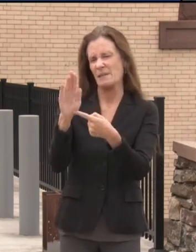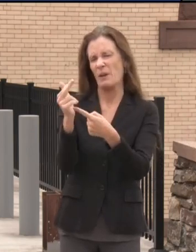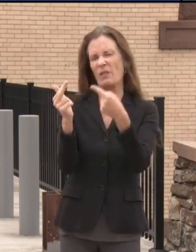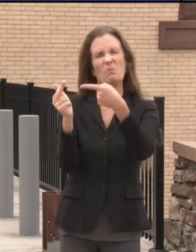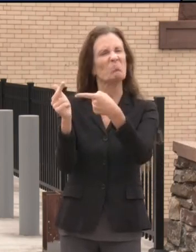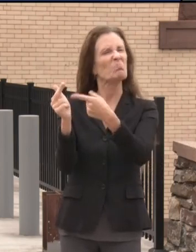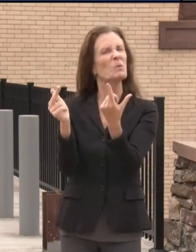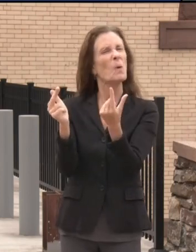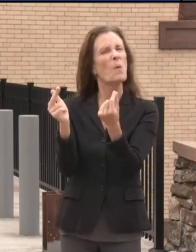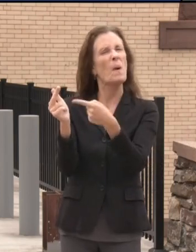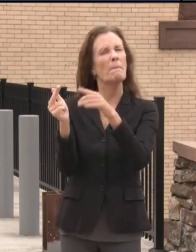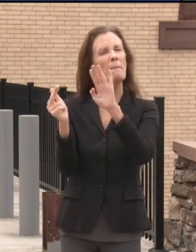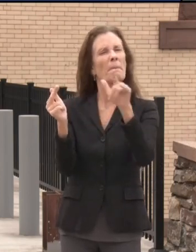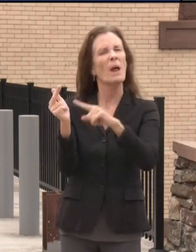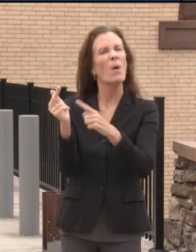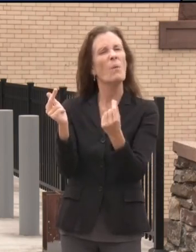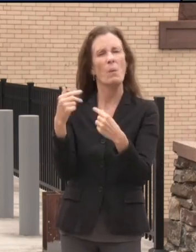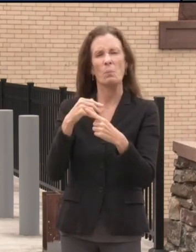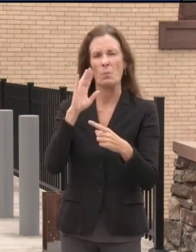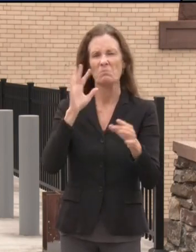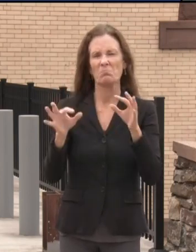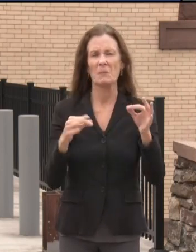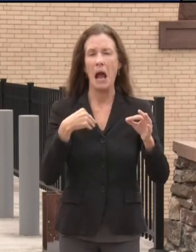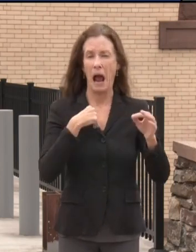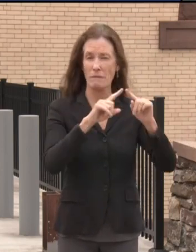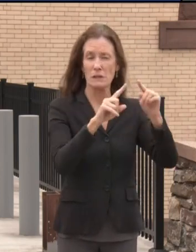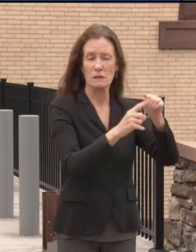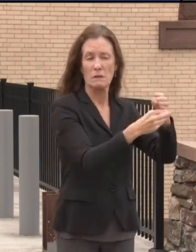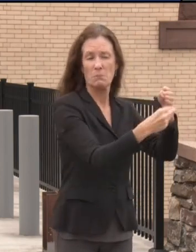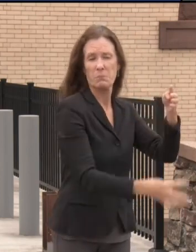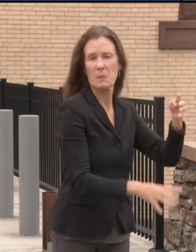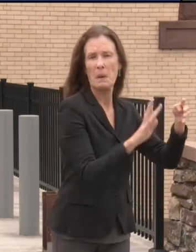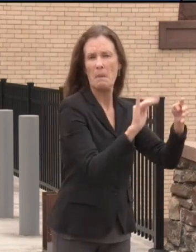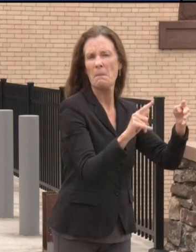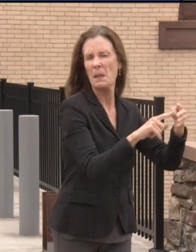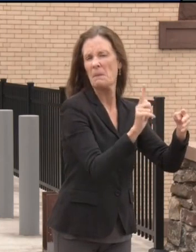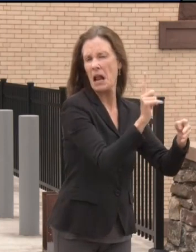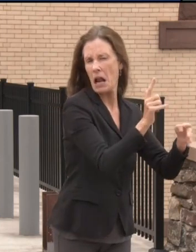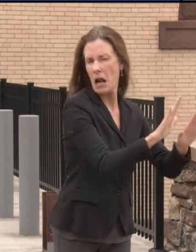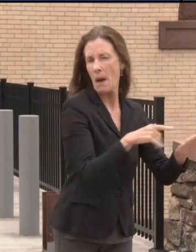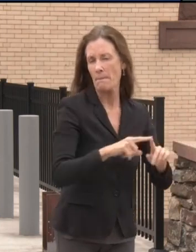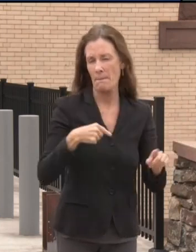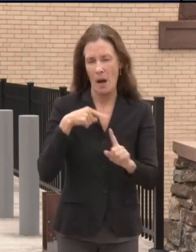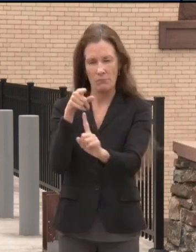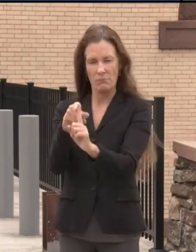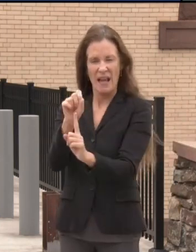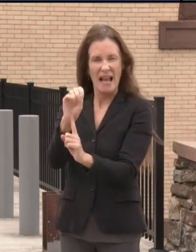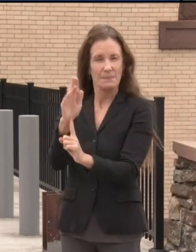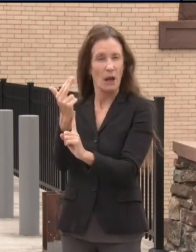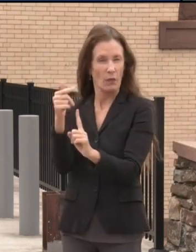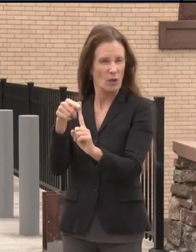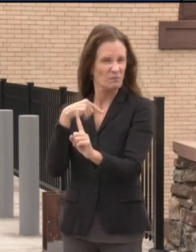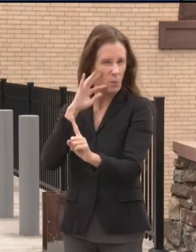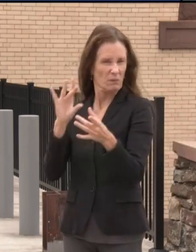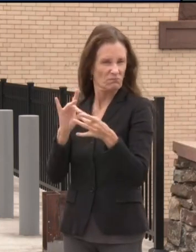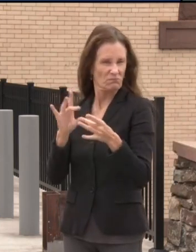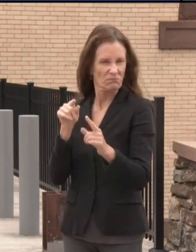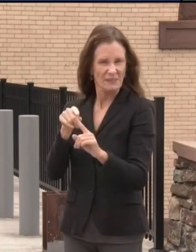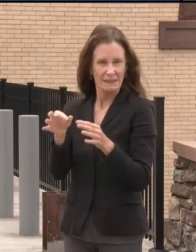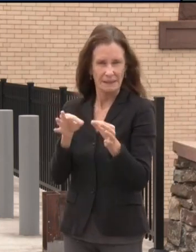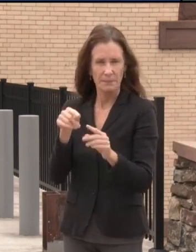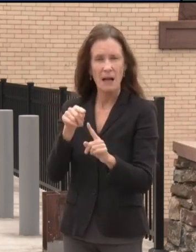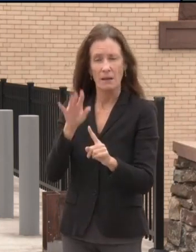package. But there are other packages which will be discussed later on in this press conference. The Healthy Employee and